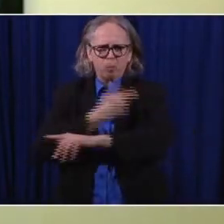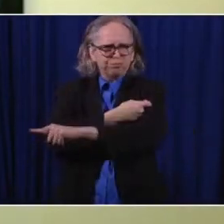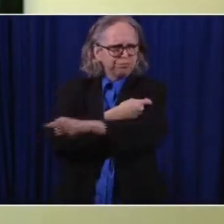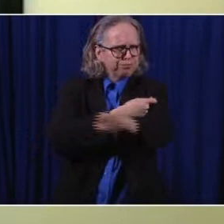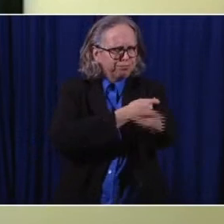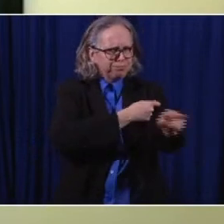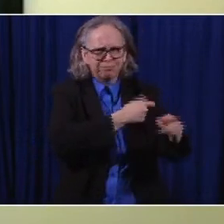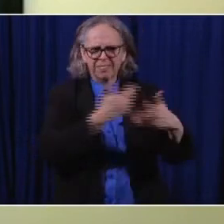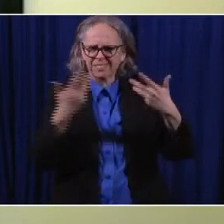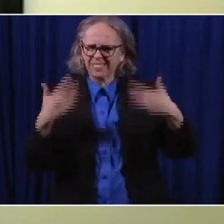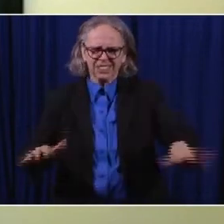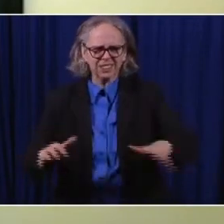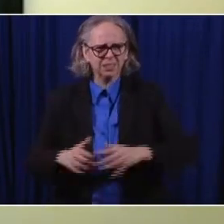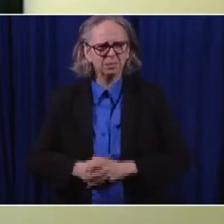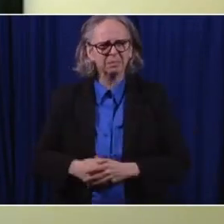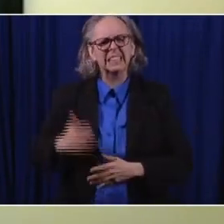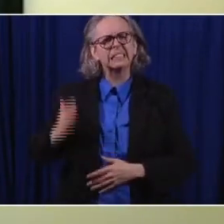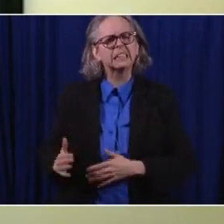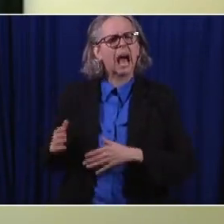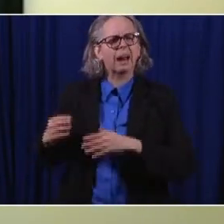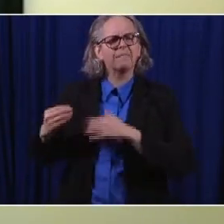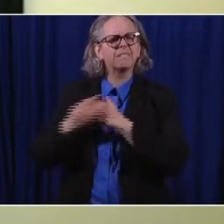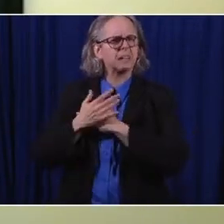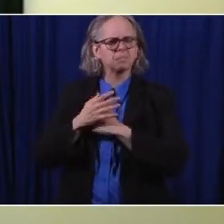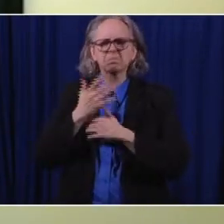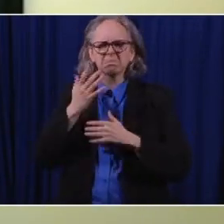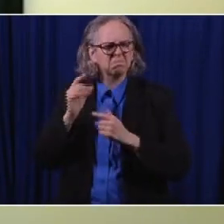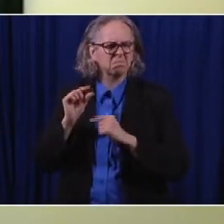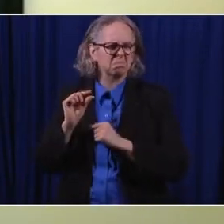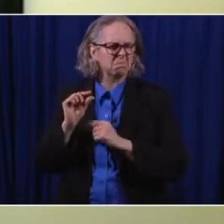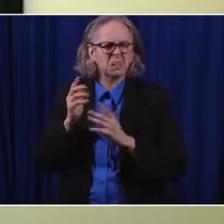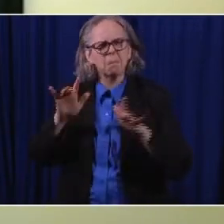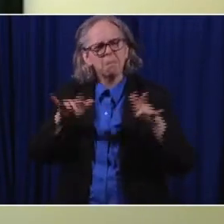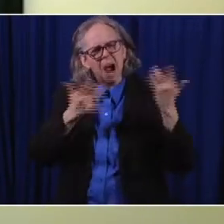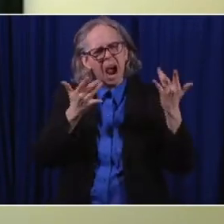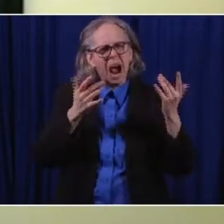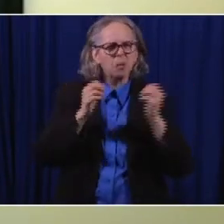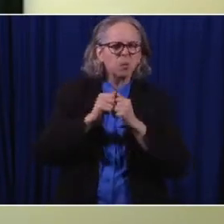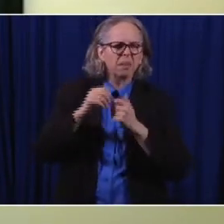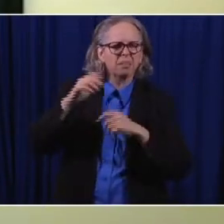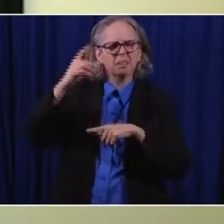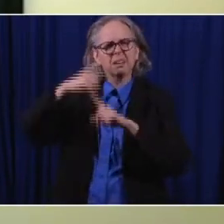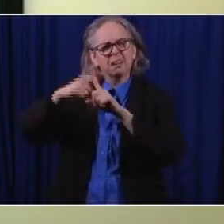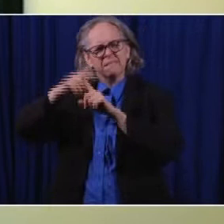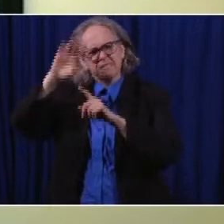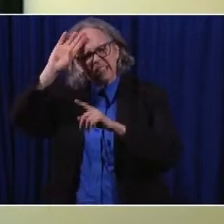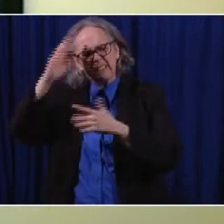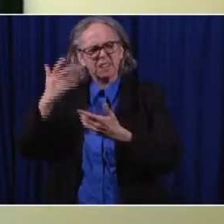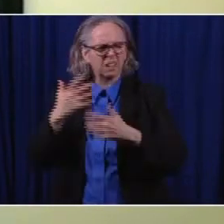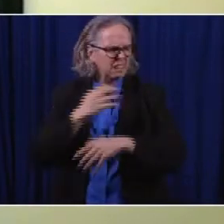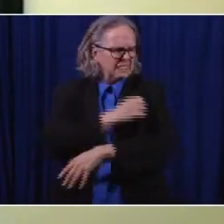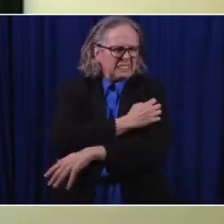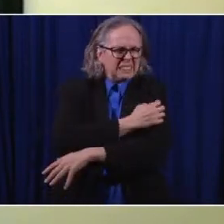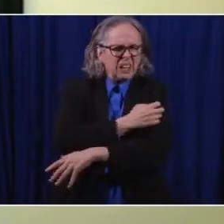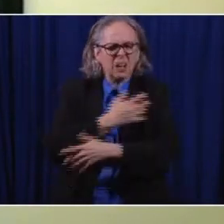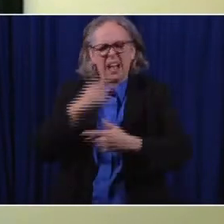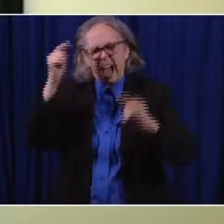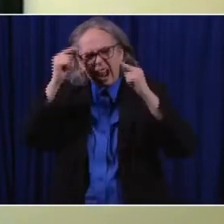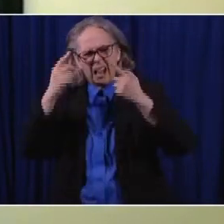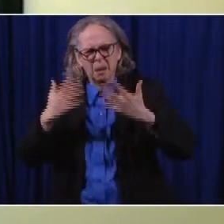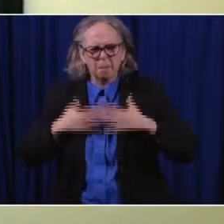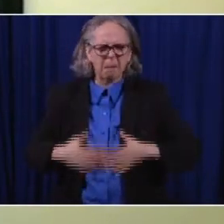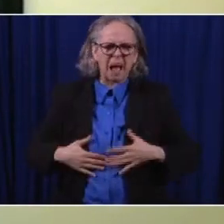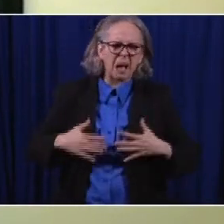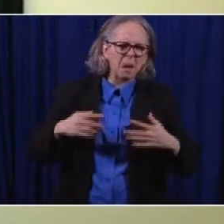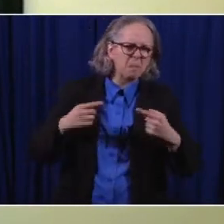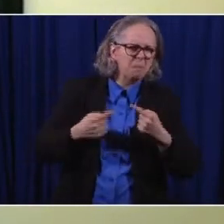Side effect limited to fever, chills, body ache, local pain, headaches, lasted for 24 hours.